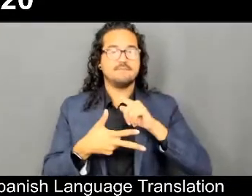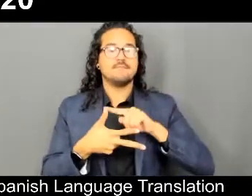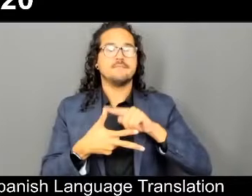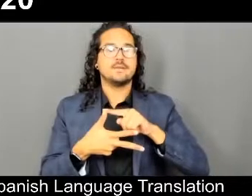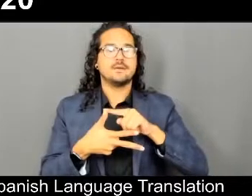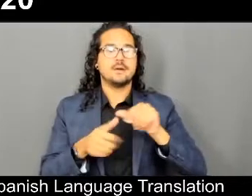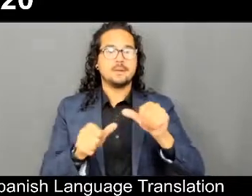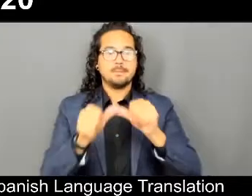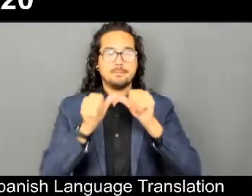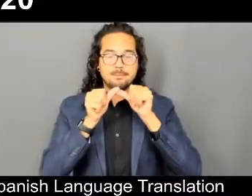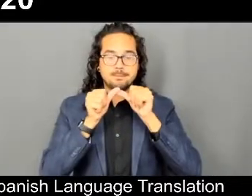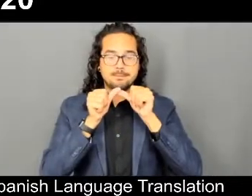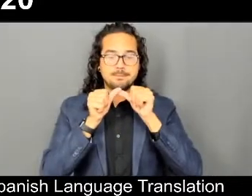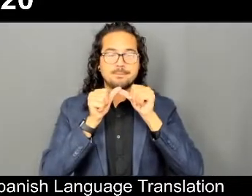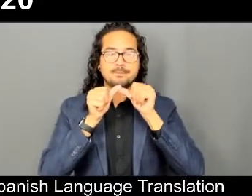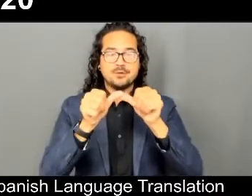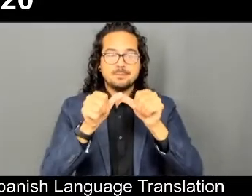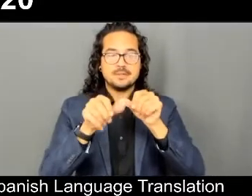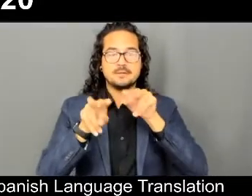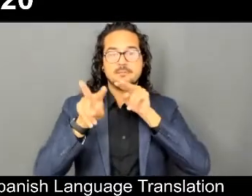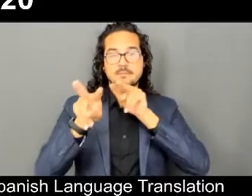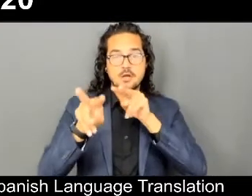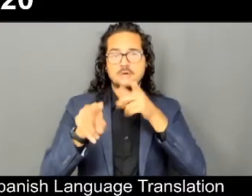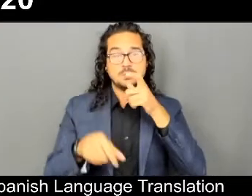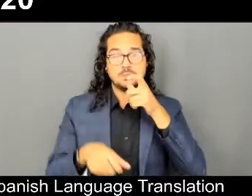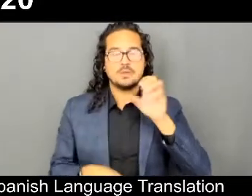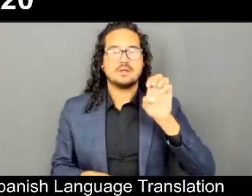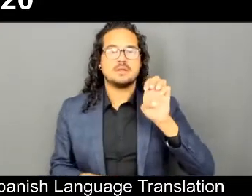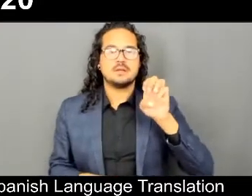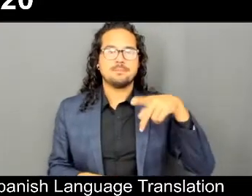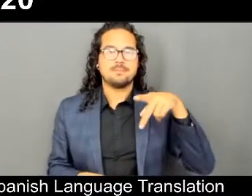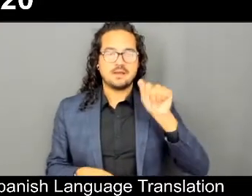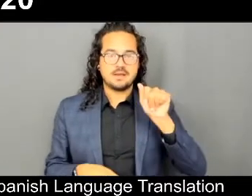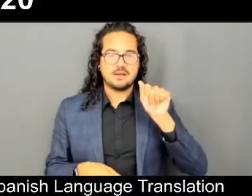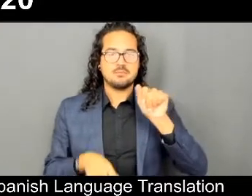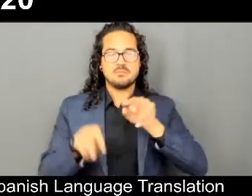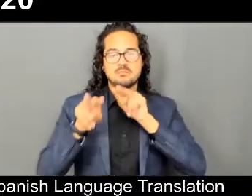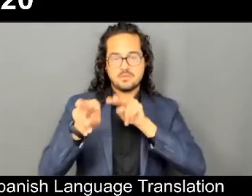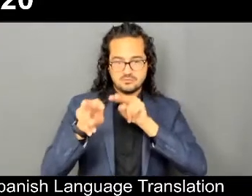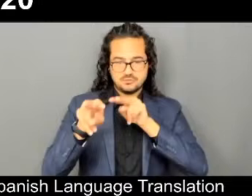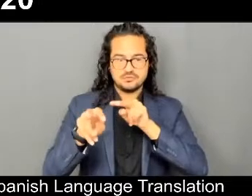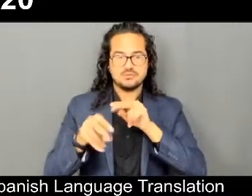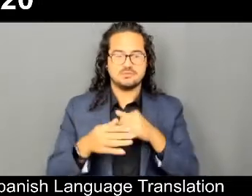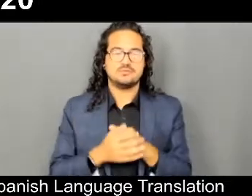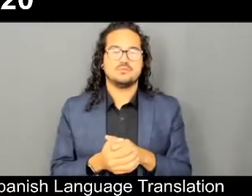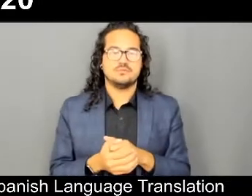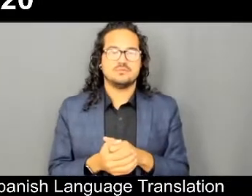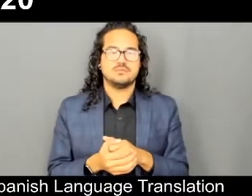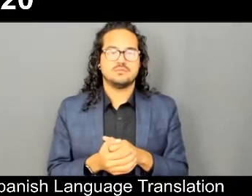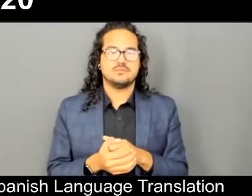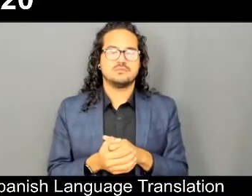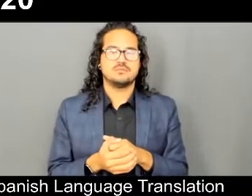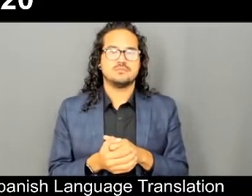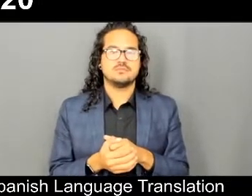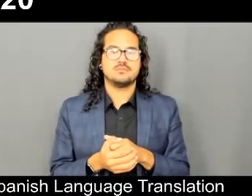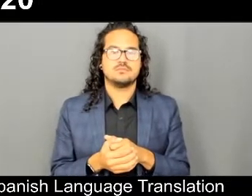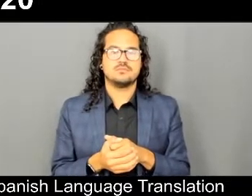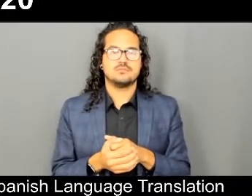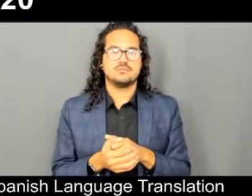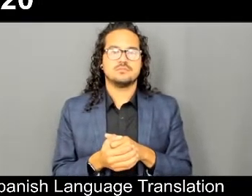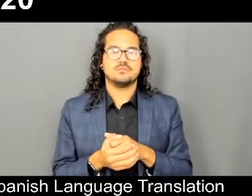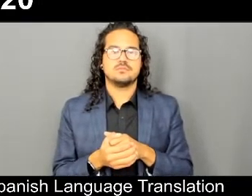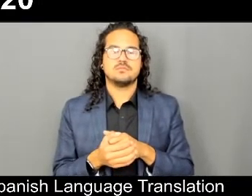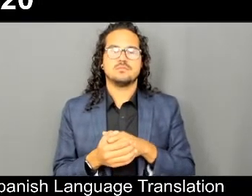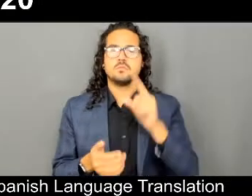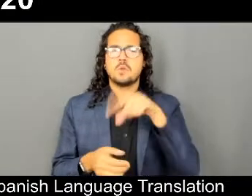monitors, and those are quality controlled. They're there year-round, have maintenance, and so that is what